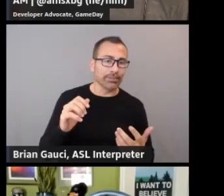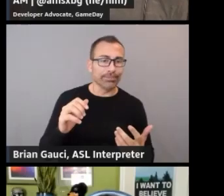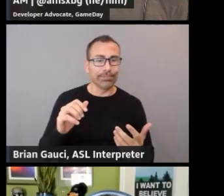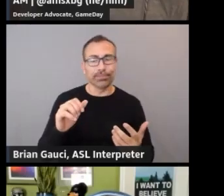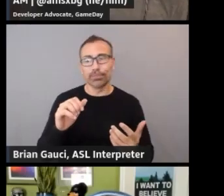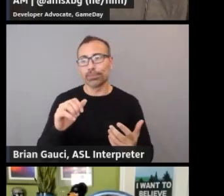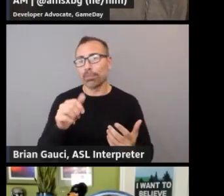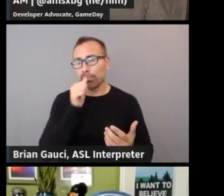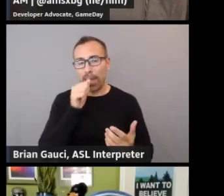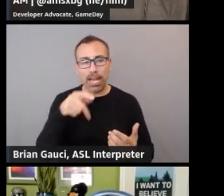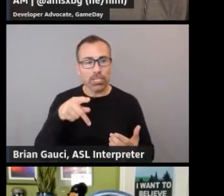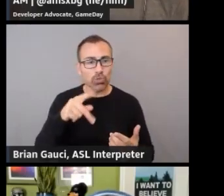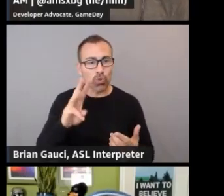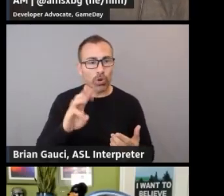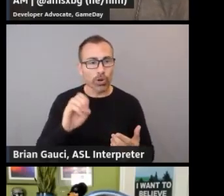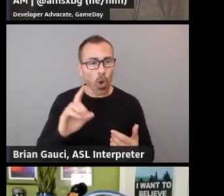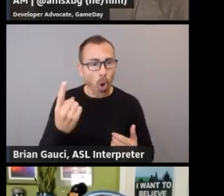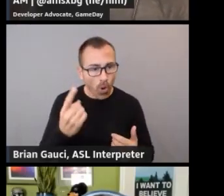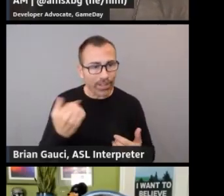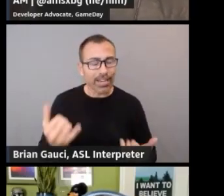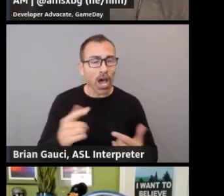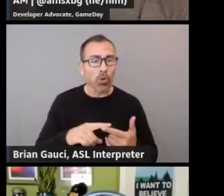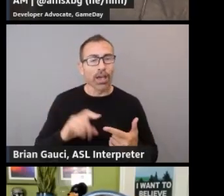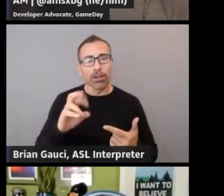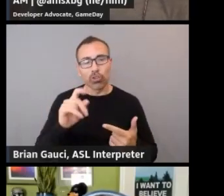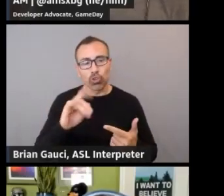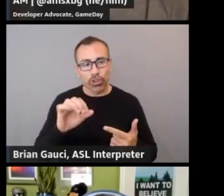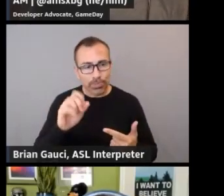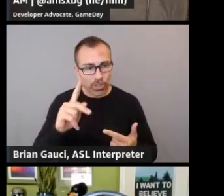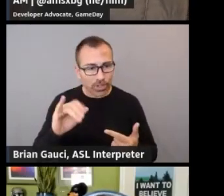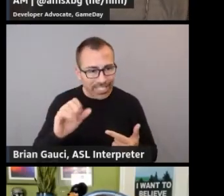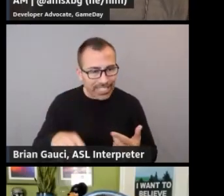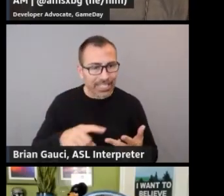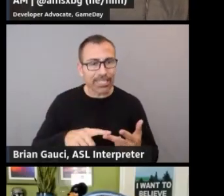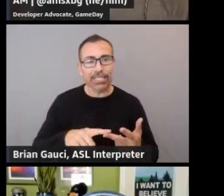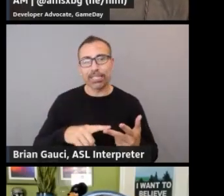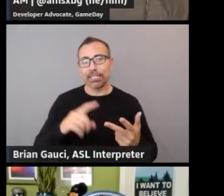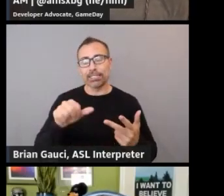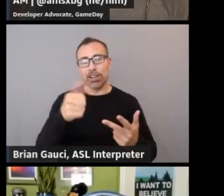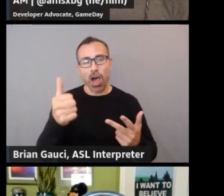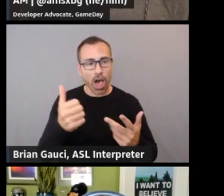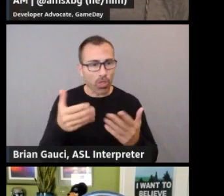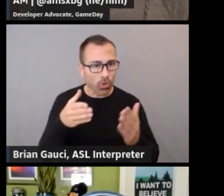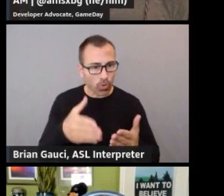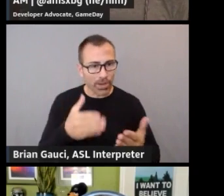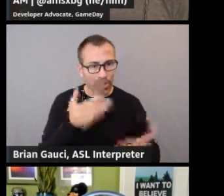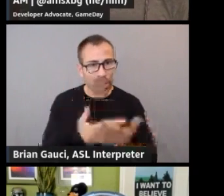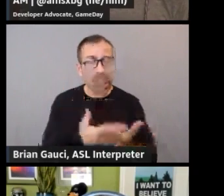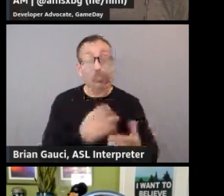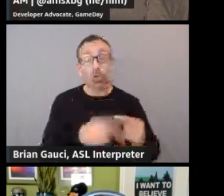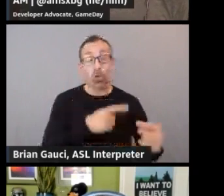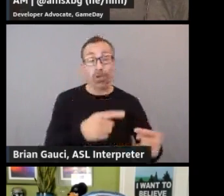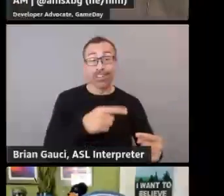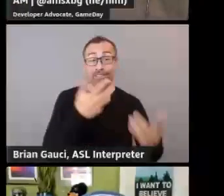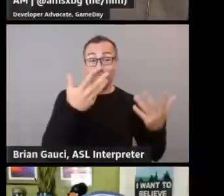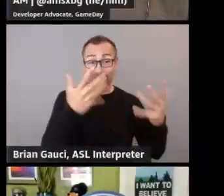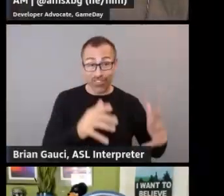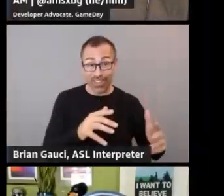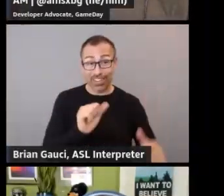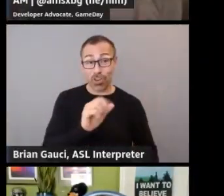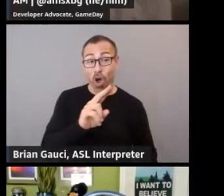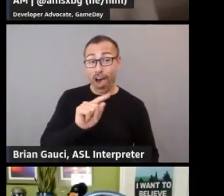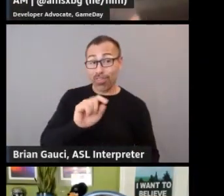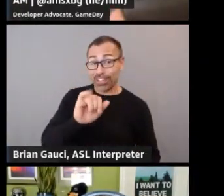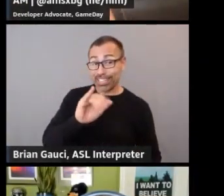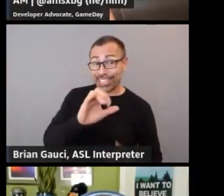protocols and OAuth and all this stuff, right? So once you've done authentication, it feels like, oh, I'm done. But no, it's just not getting so